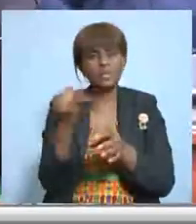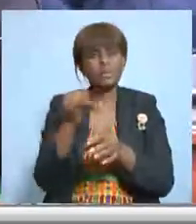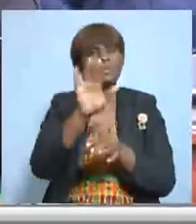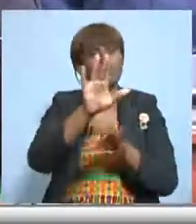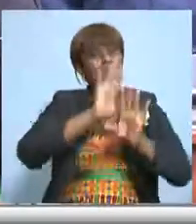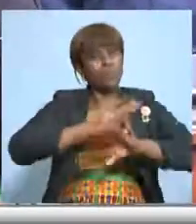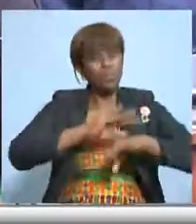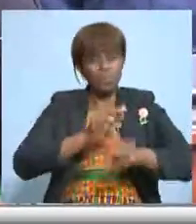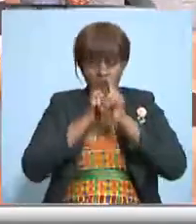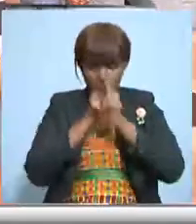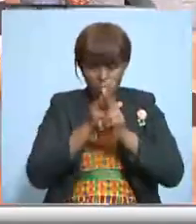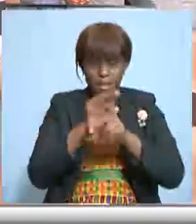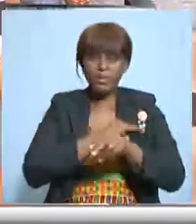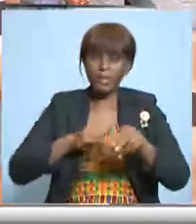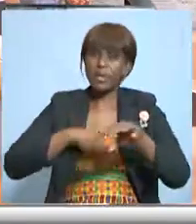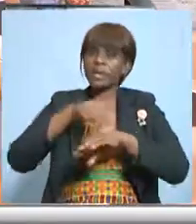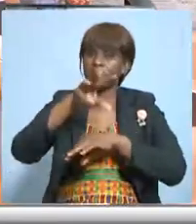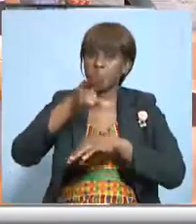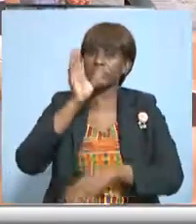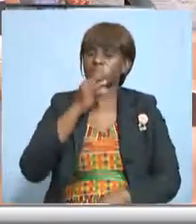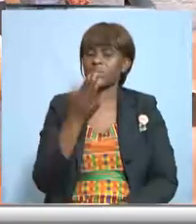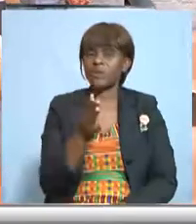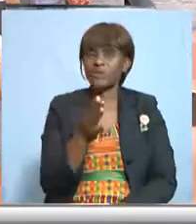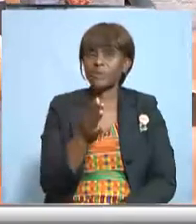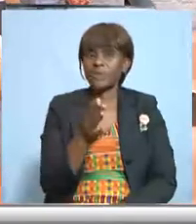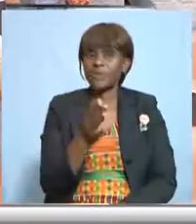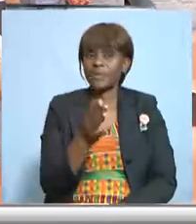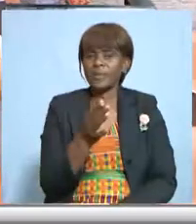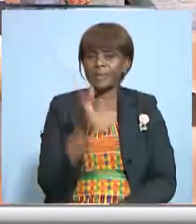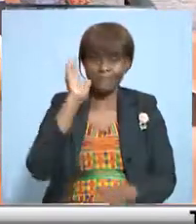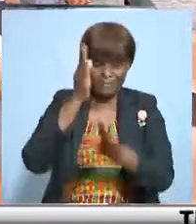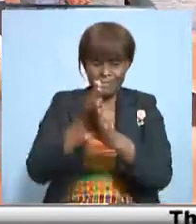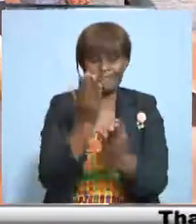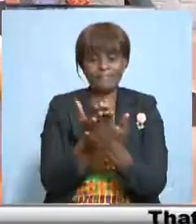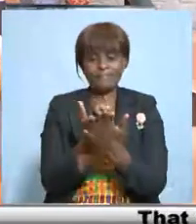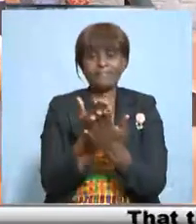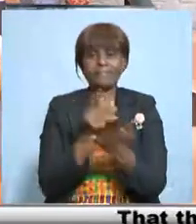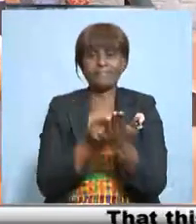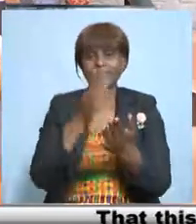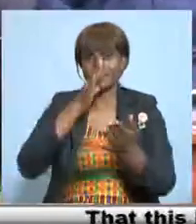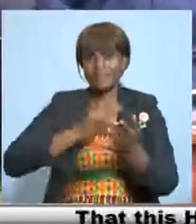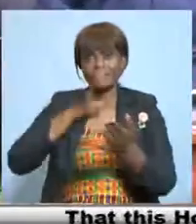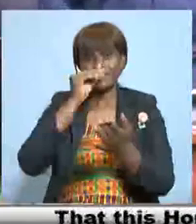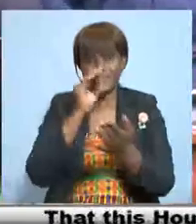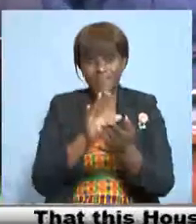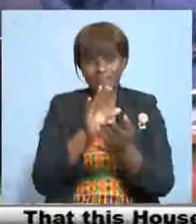Honourable Member, you have been guided. You've Madam been Speaker, guided. Stick to the motion. Madam Speaker,